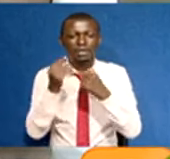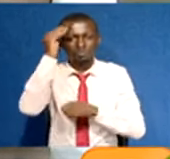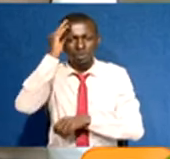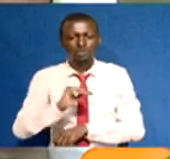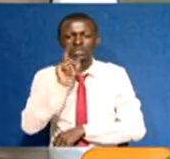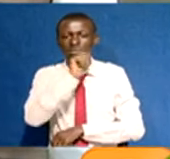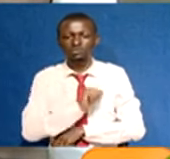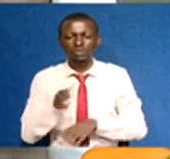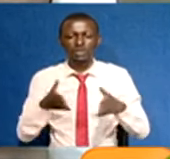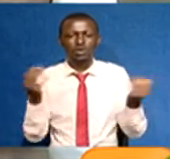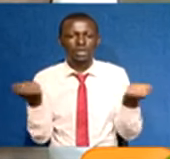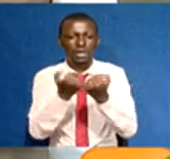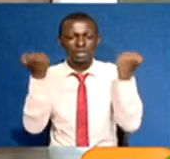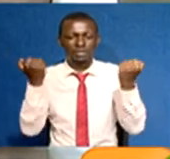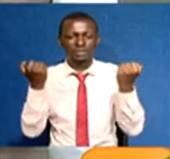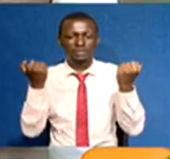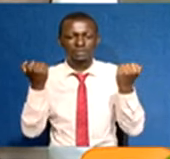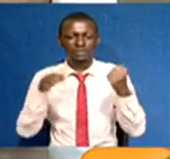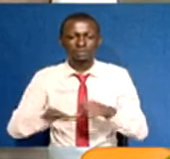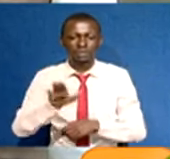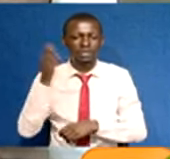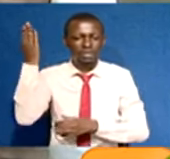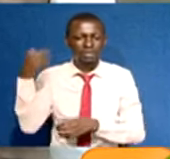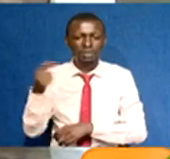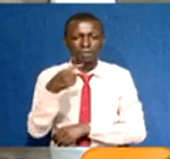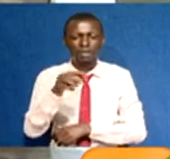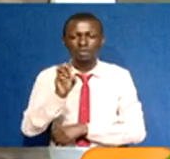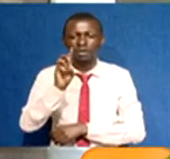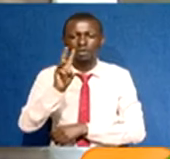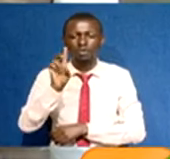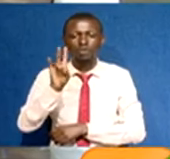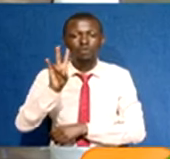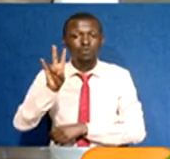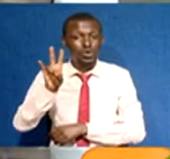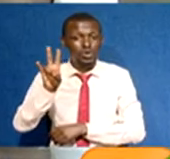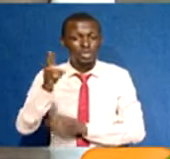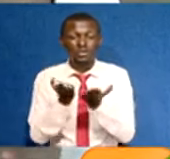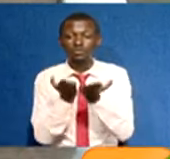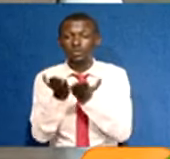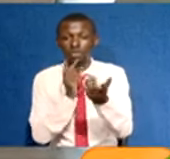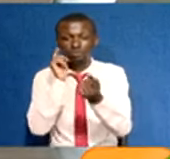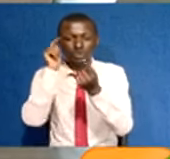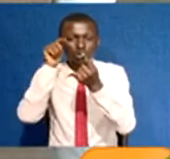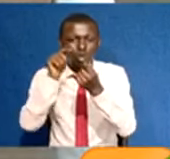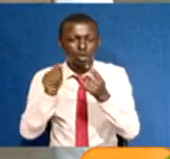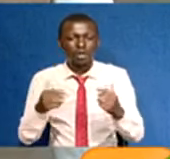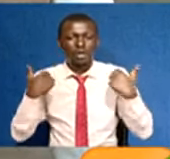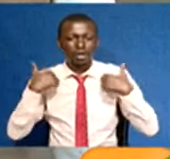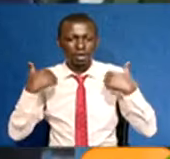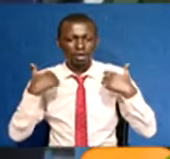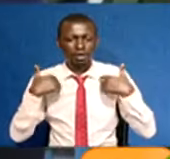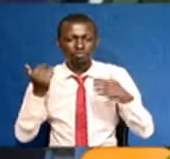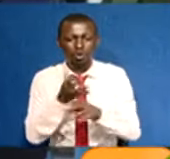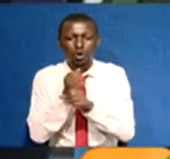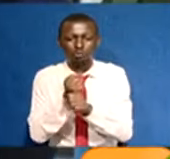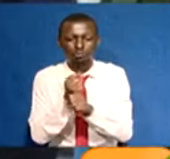tragically perished in the Maungu road accident last month. Well, the theme of the service, Unshaken Confidence,